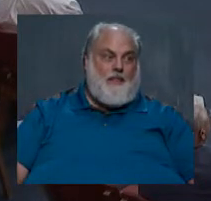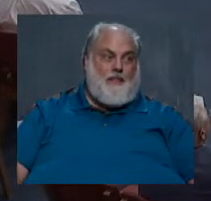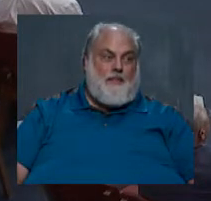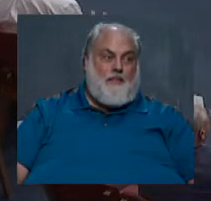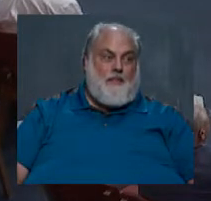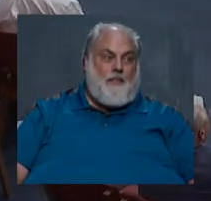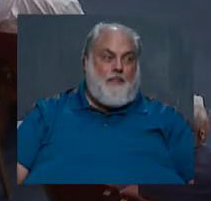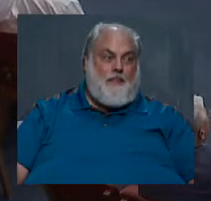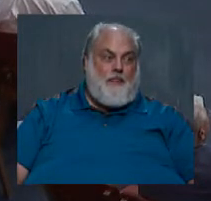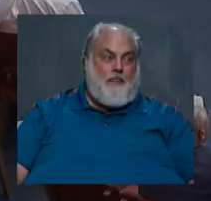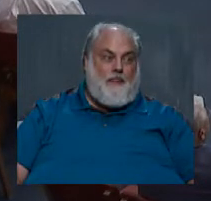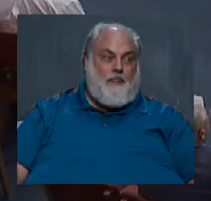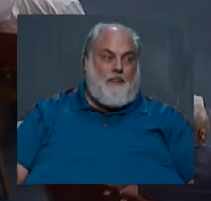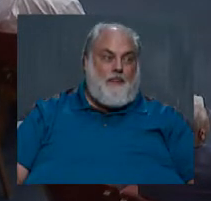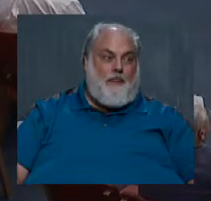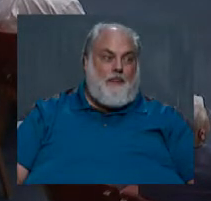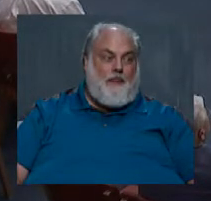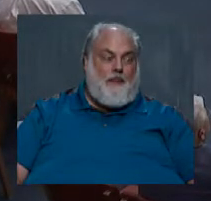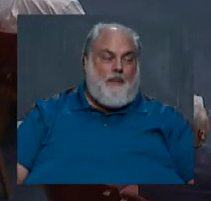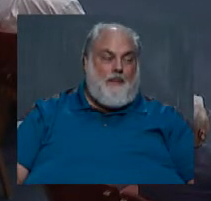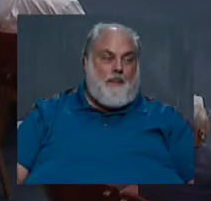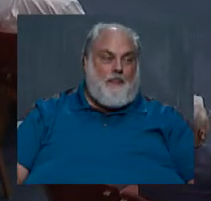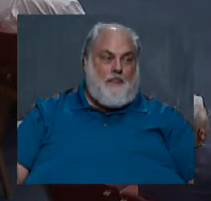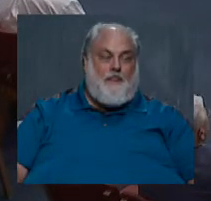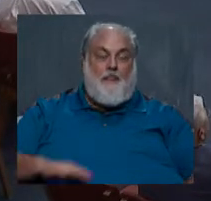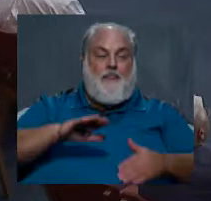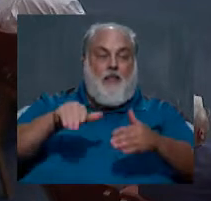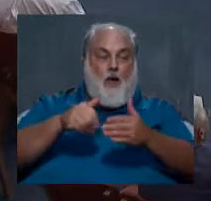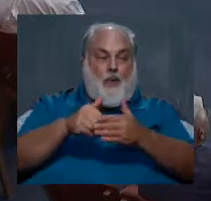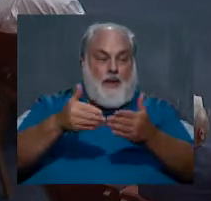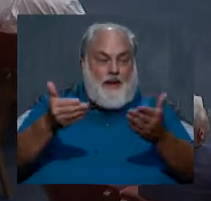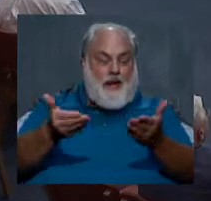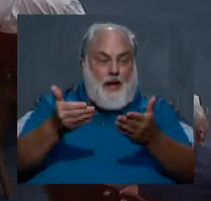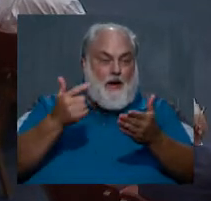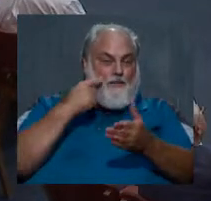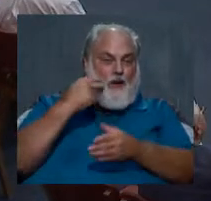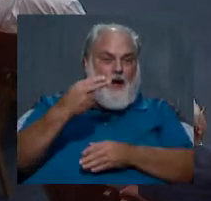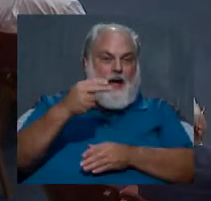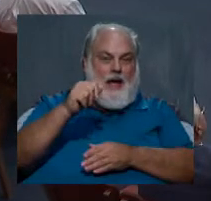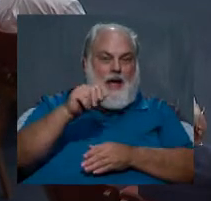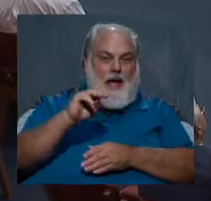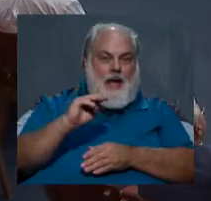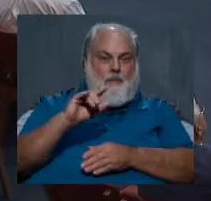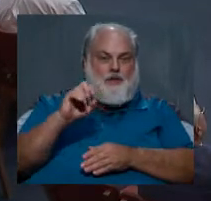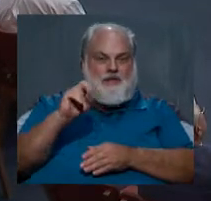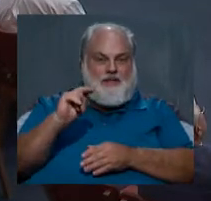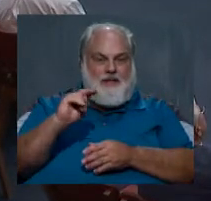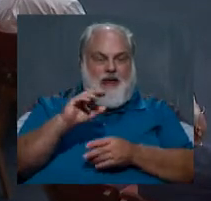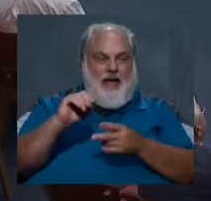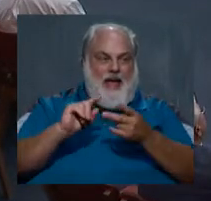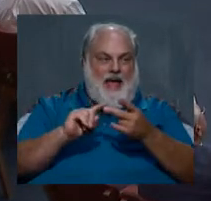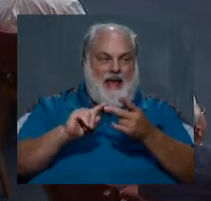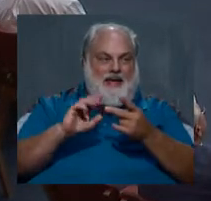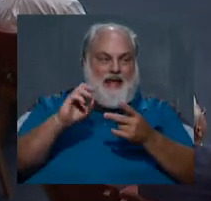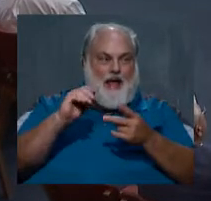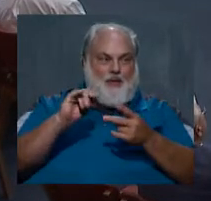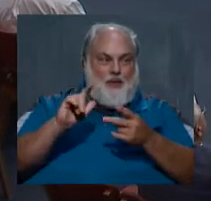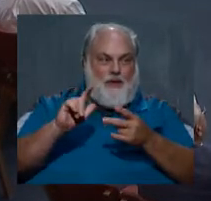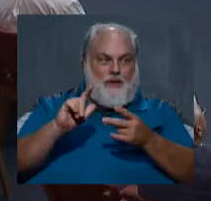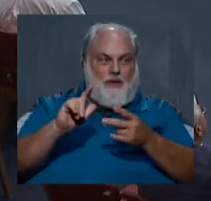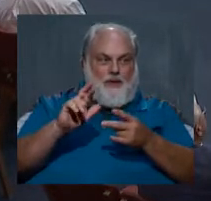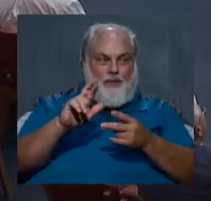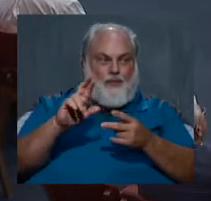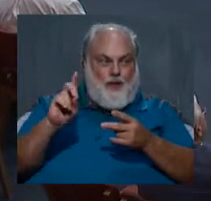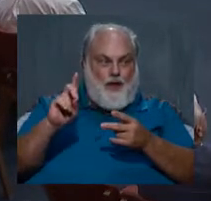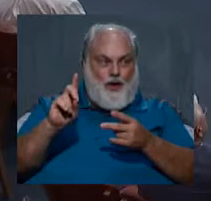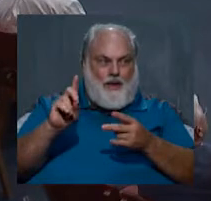What's that? Okay. They were all here on the Hamilton Apartments and also on the 15,000 Cantrell Road. Okay. Well,